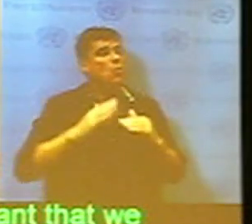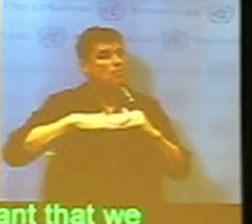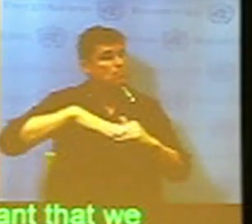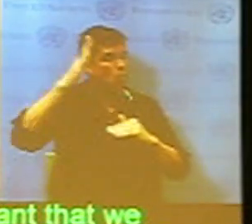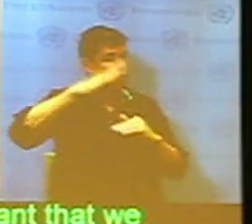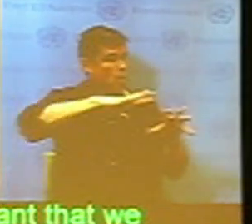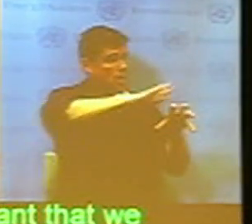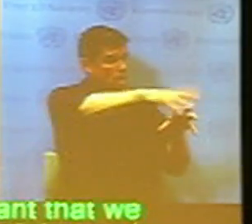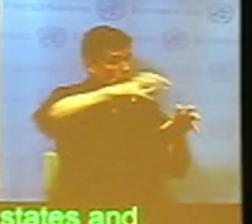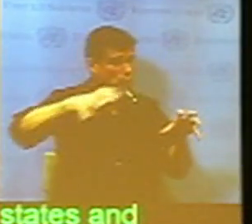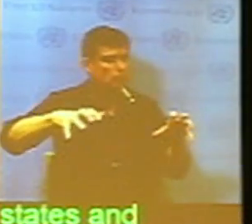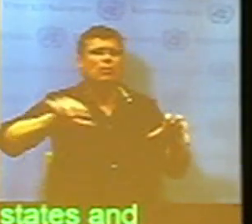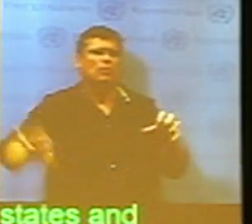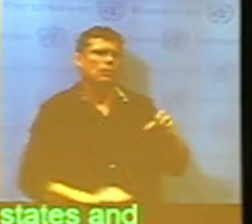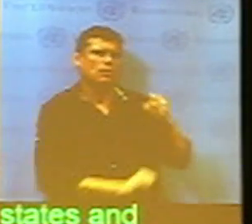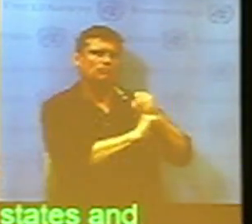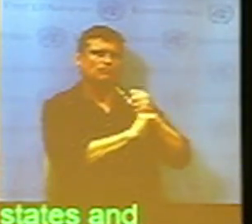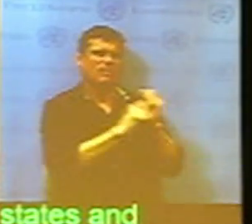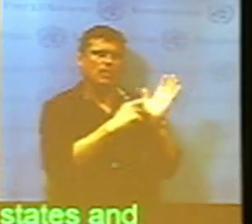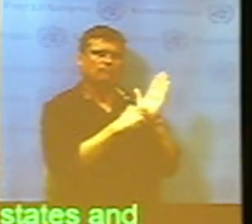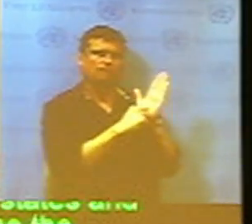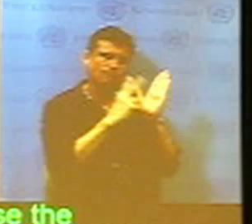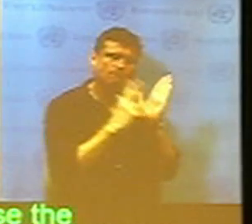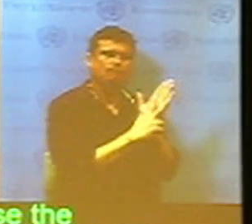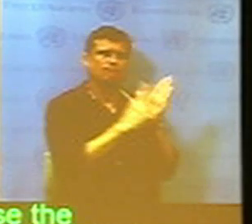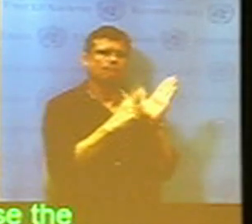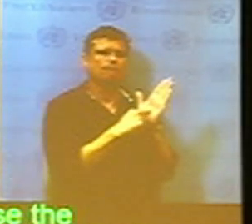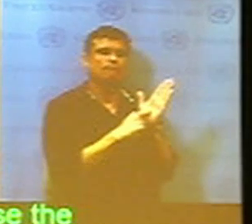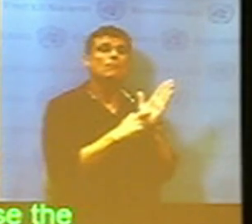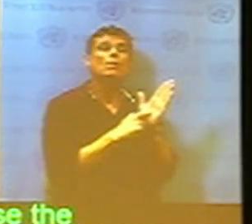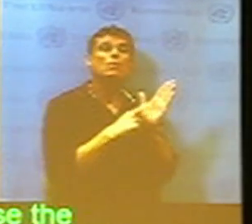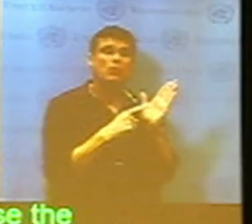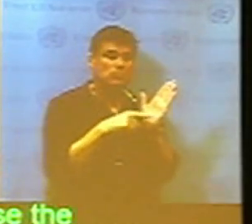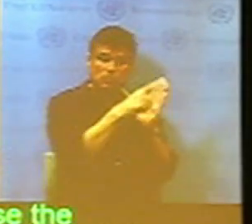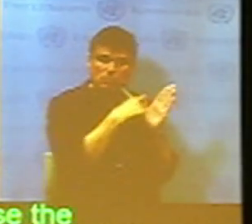realise the commitments contained therein at every stage of humanitarian action.